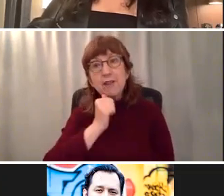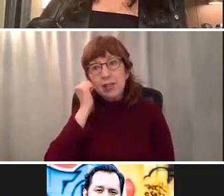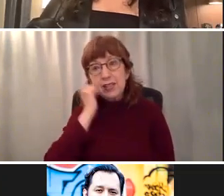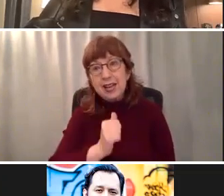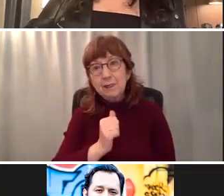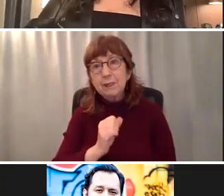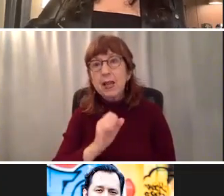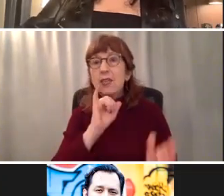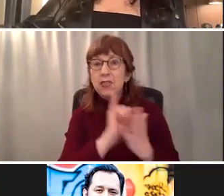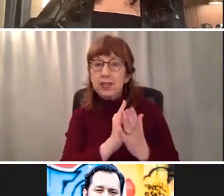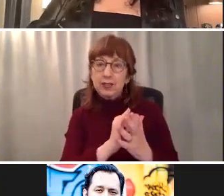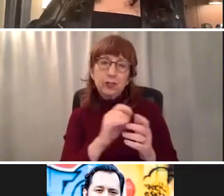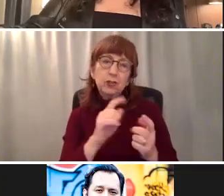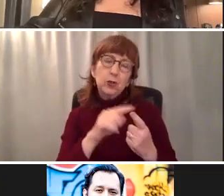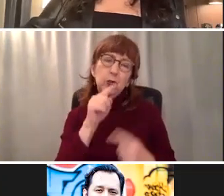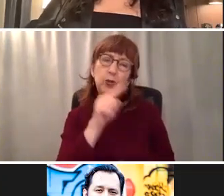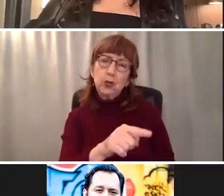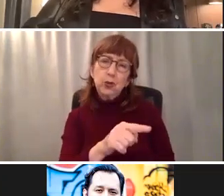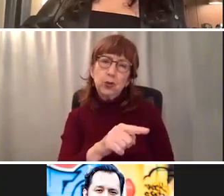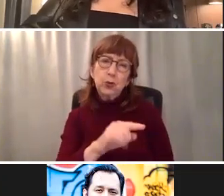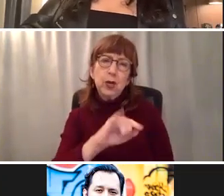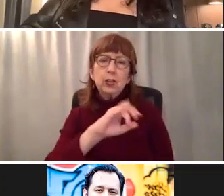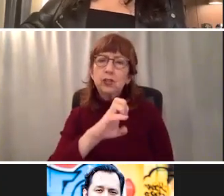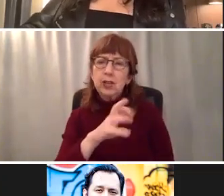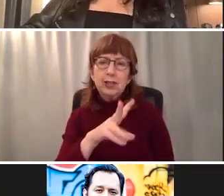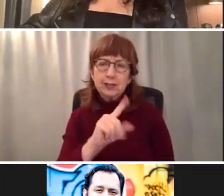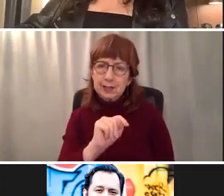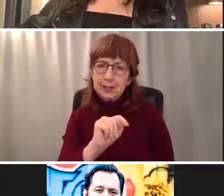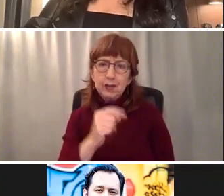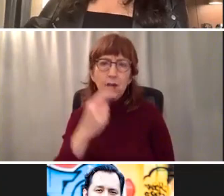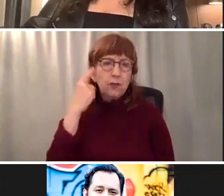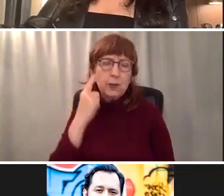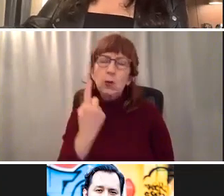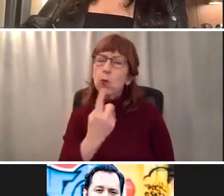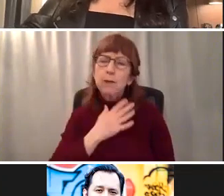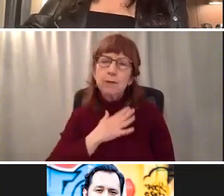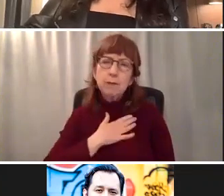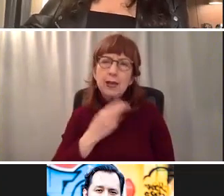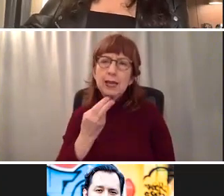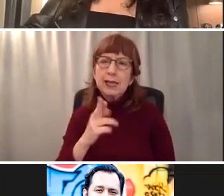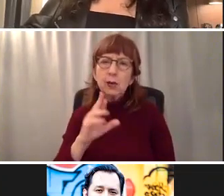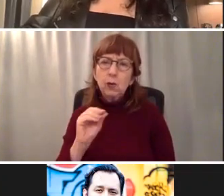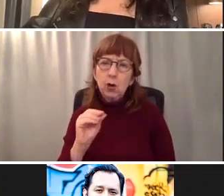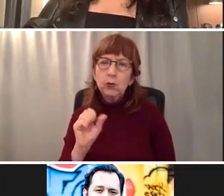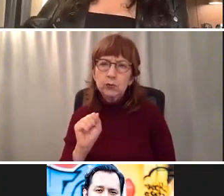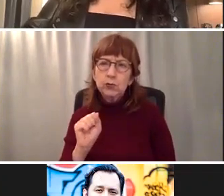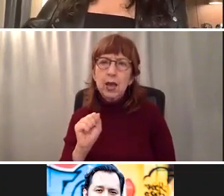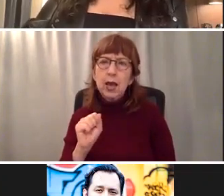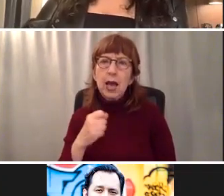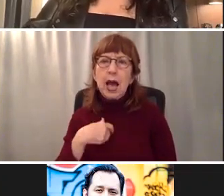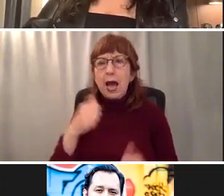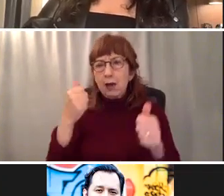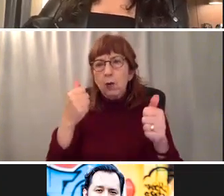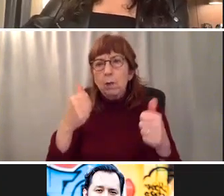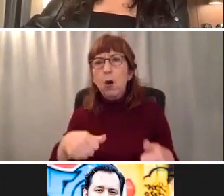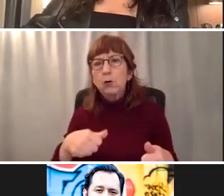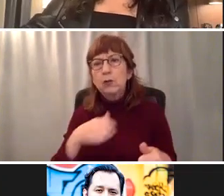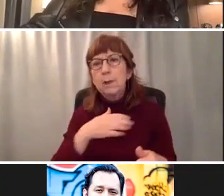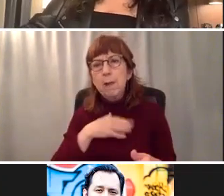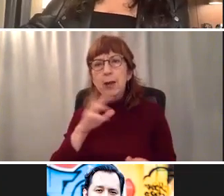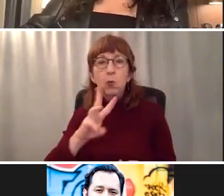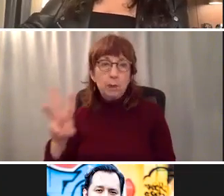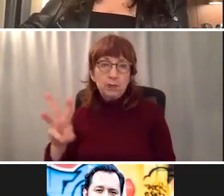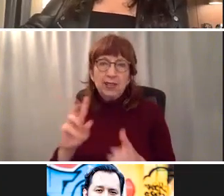So this is dedicated to you, Genesis Gutierrez, for being one of my heroes. And I'll post my website in a